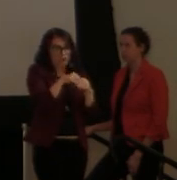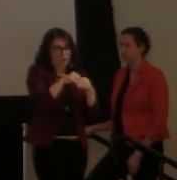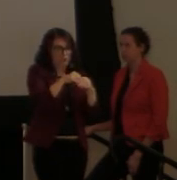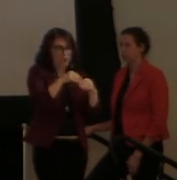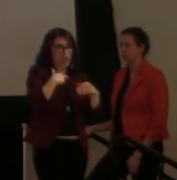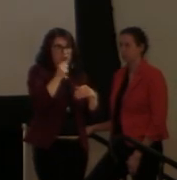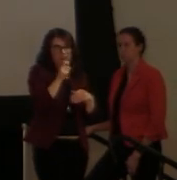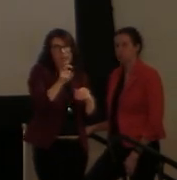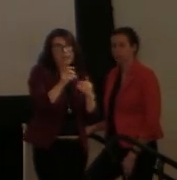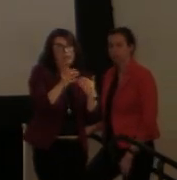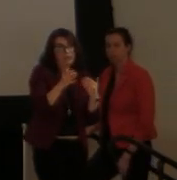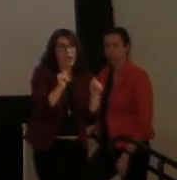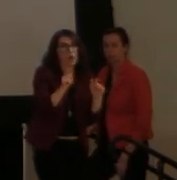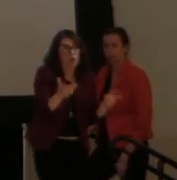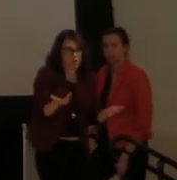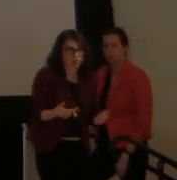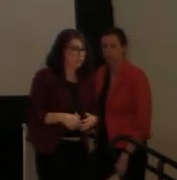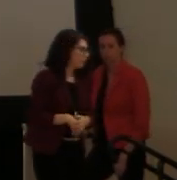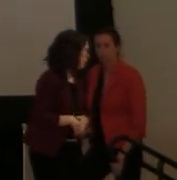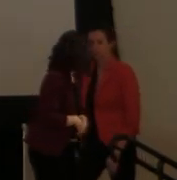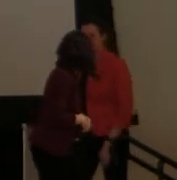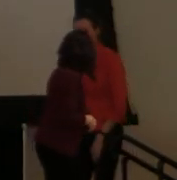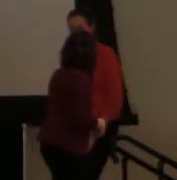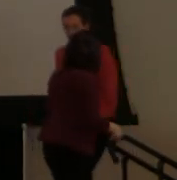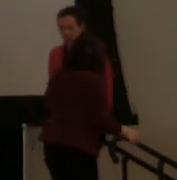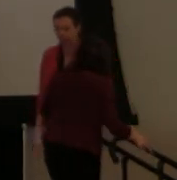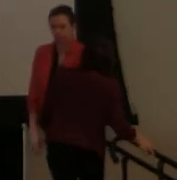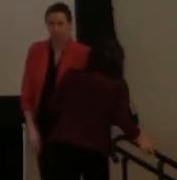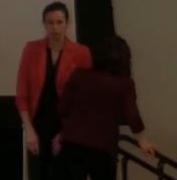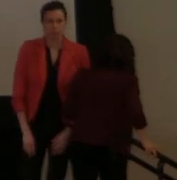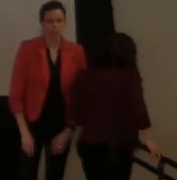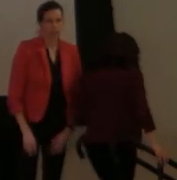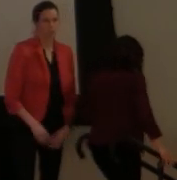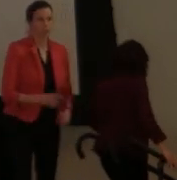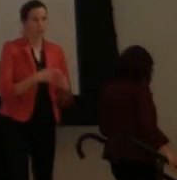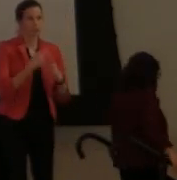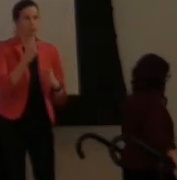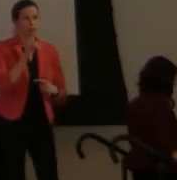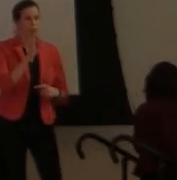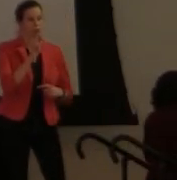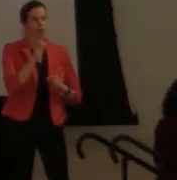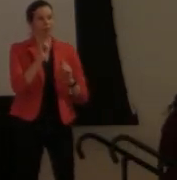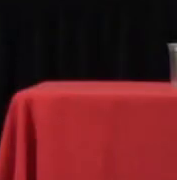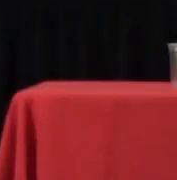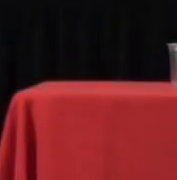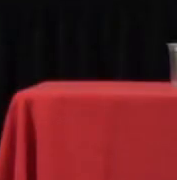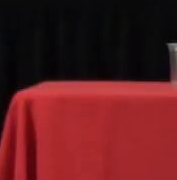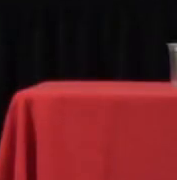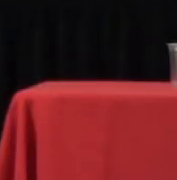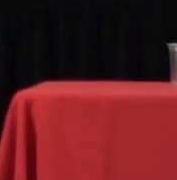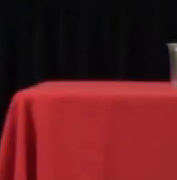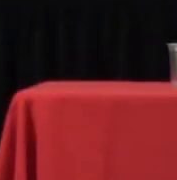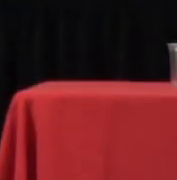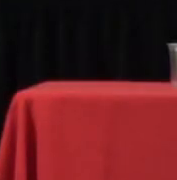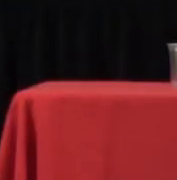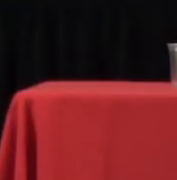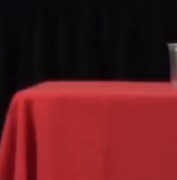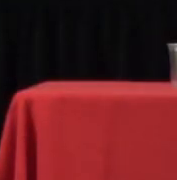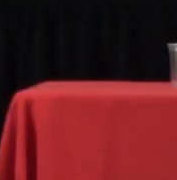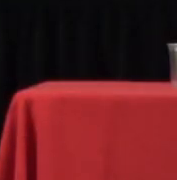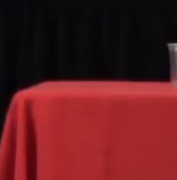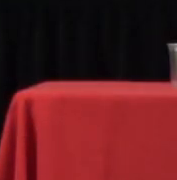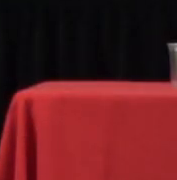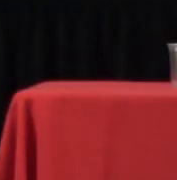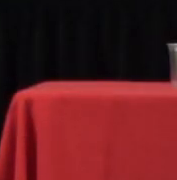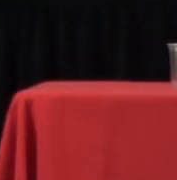sex. And then your catch-all can always be an other box, which if somebody doesn't feel represented there,